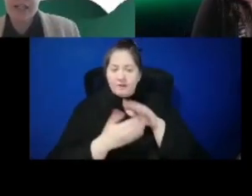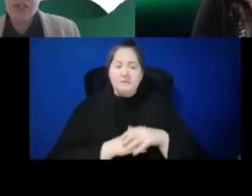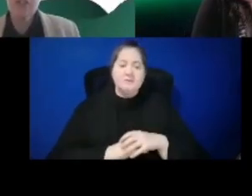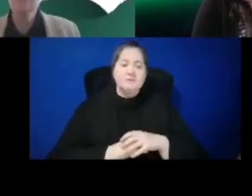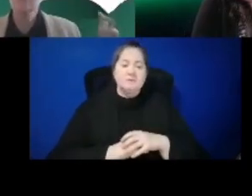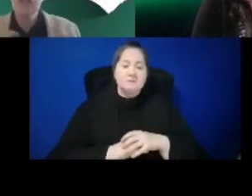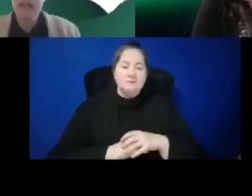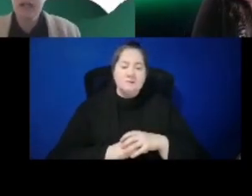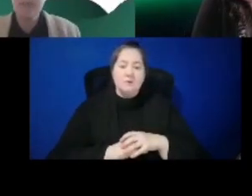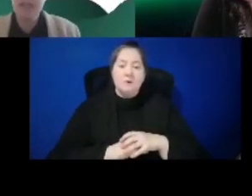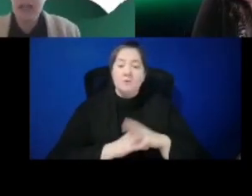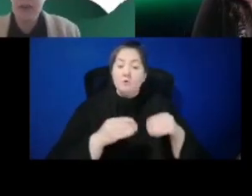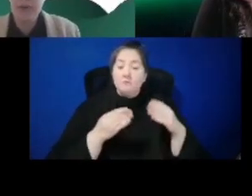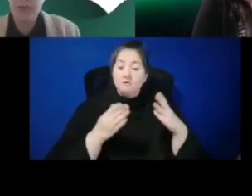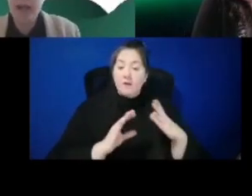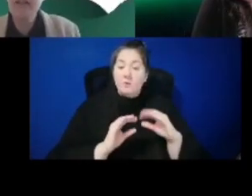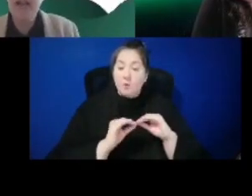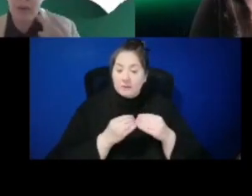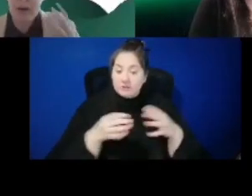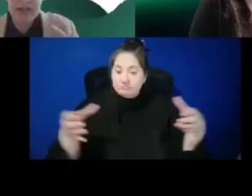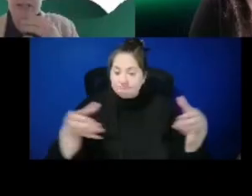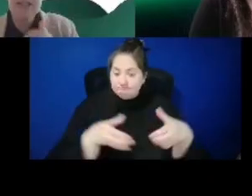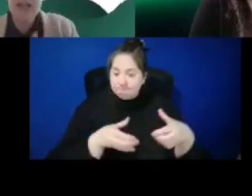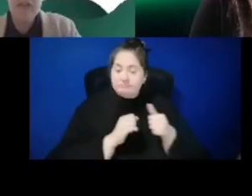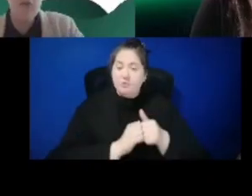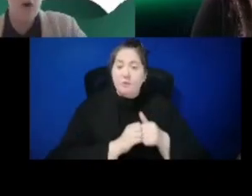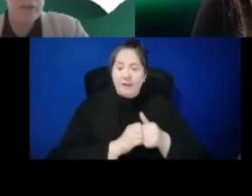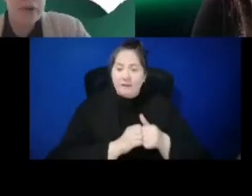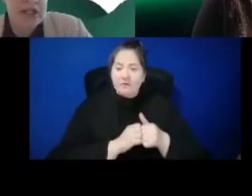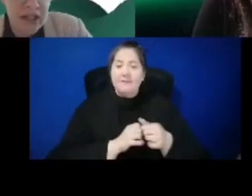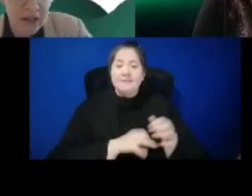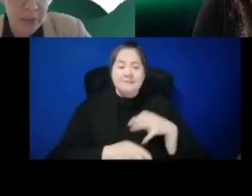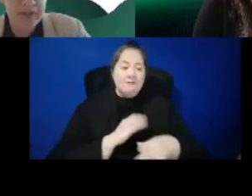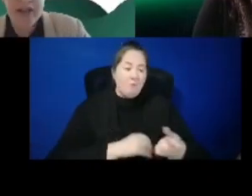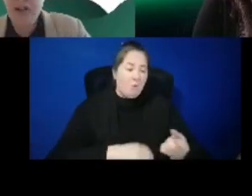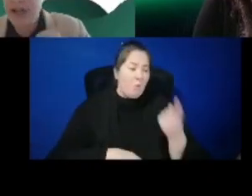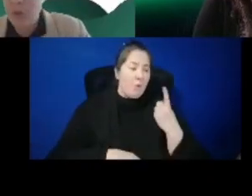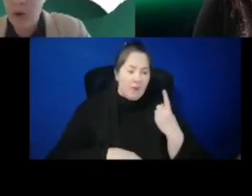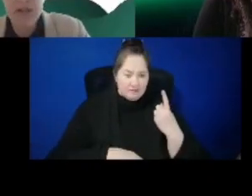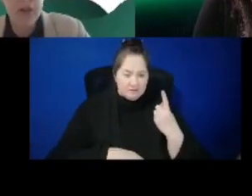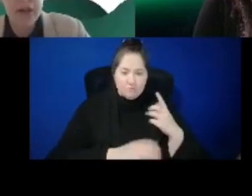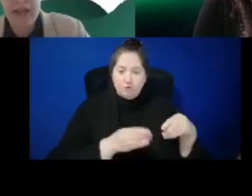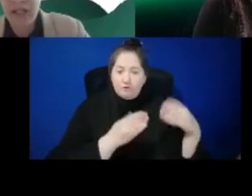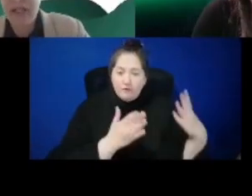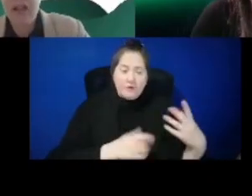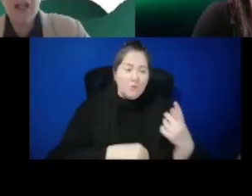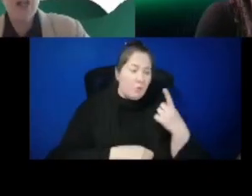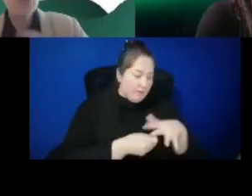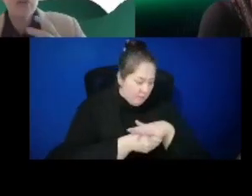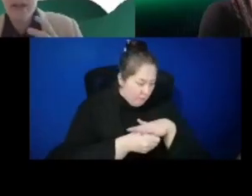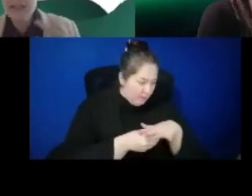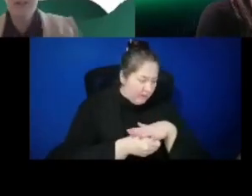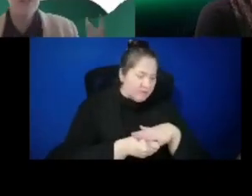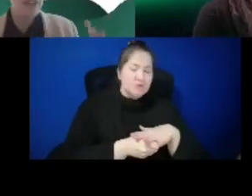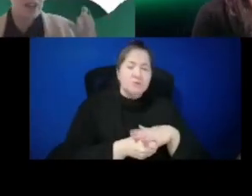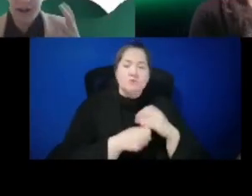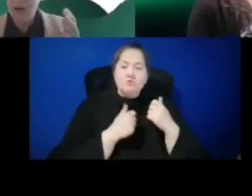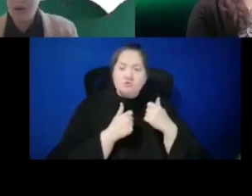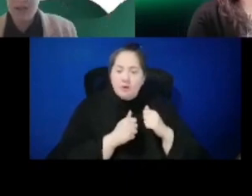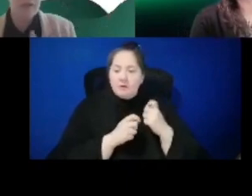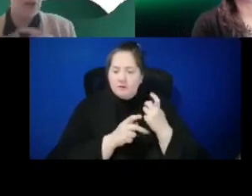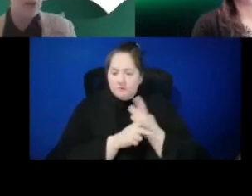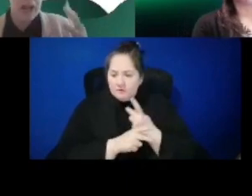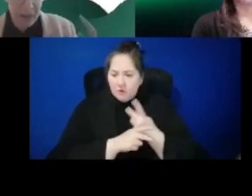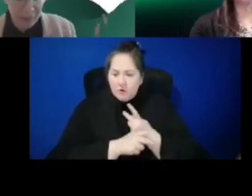provider organizations really come together, right? That way, instead of one particular provider in one locality trying to